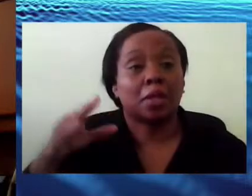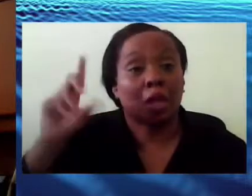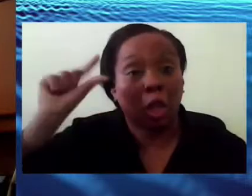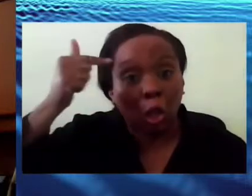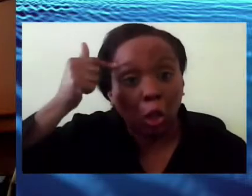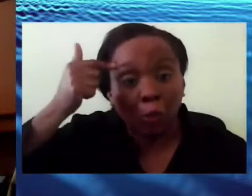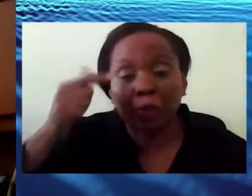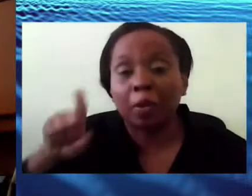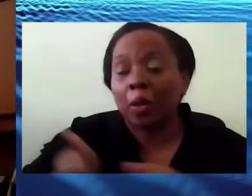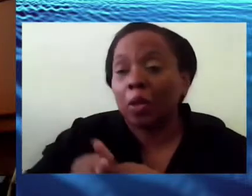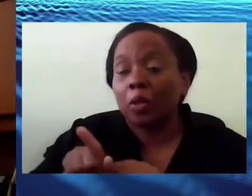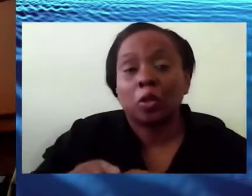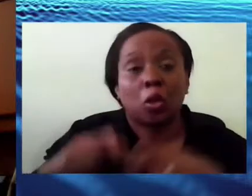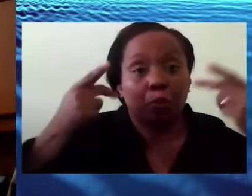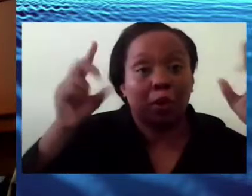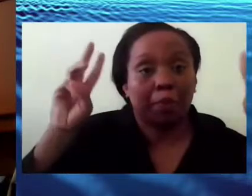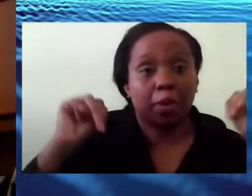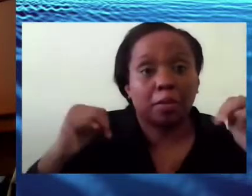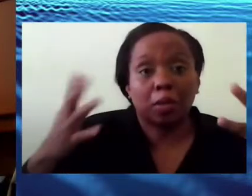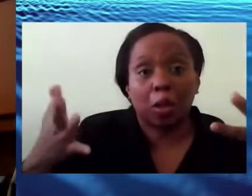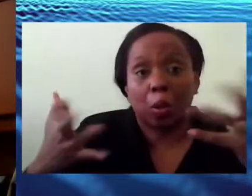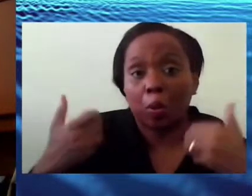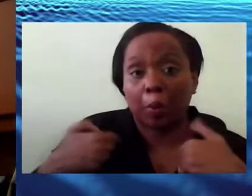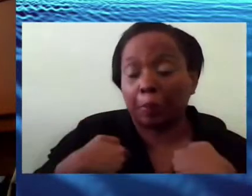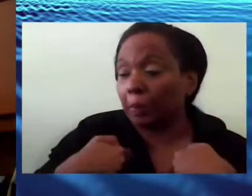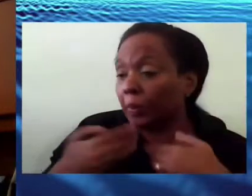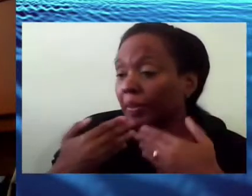asked that we express